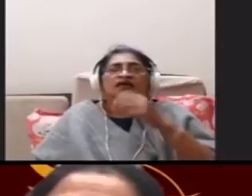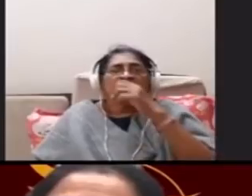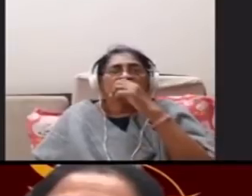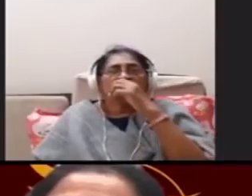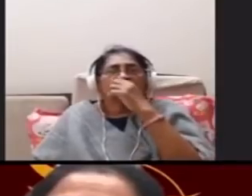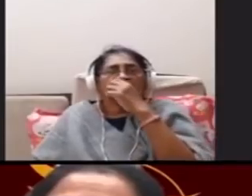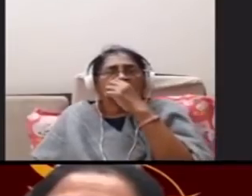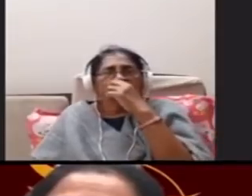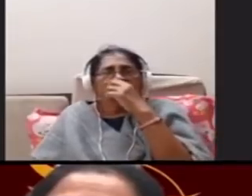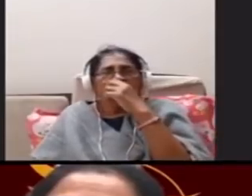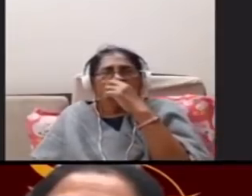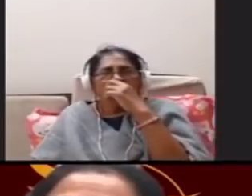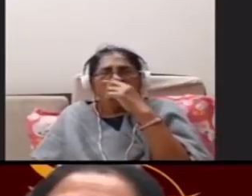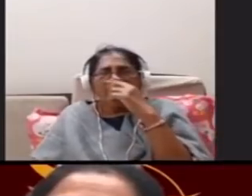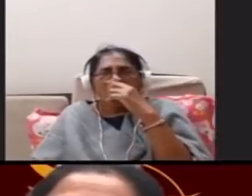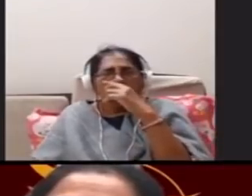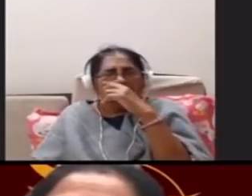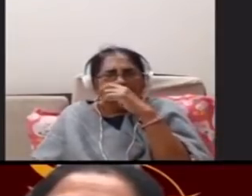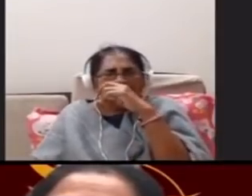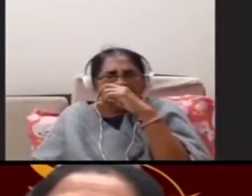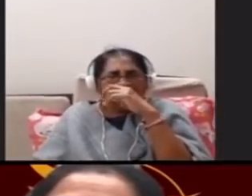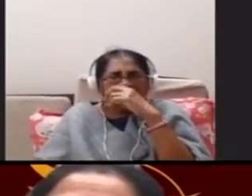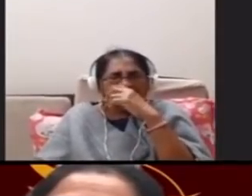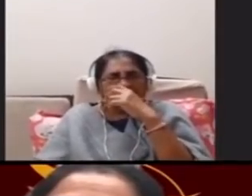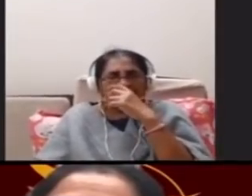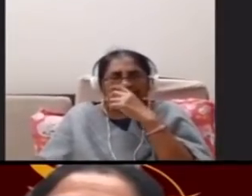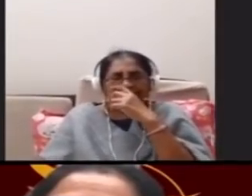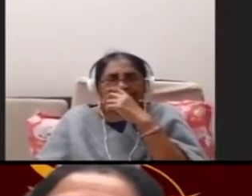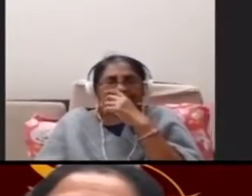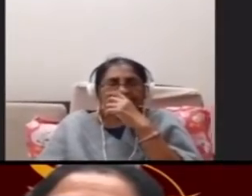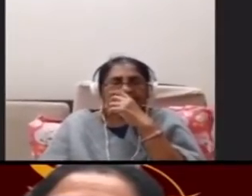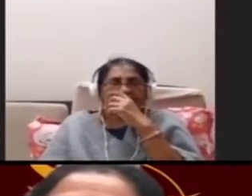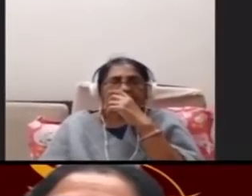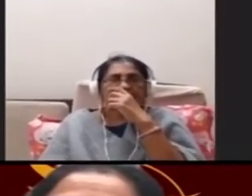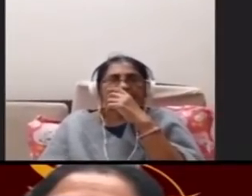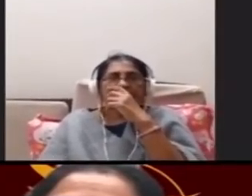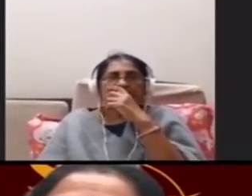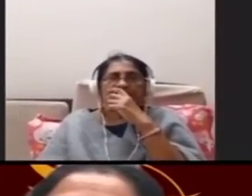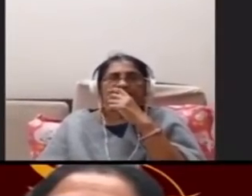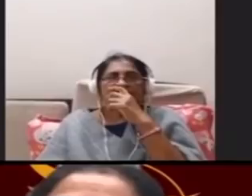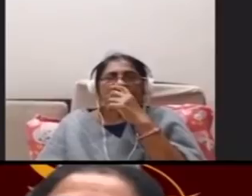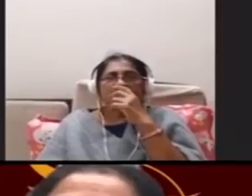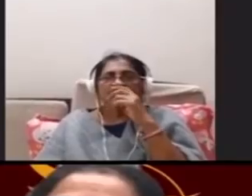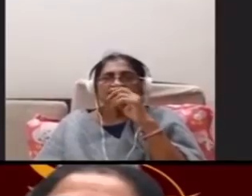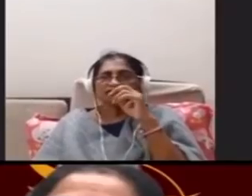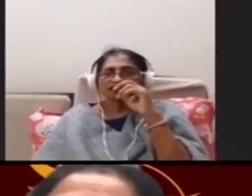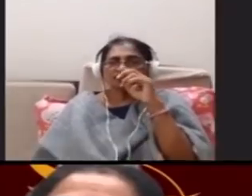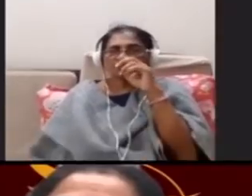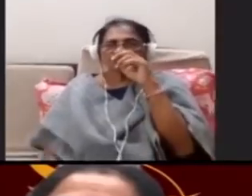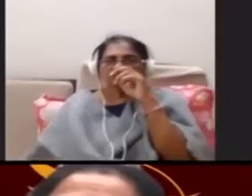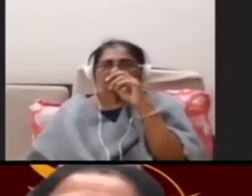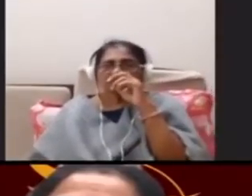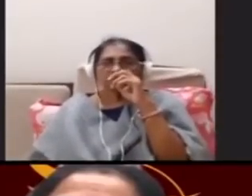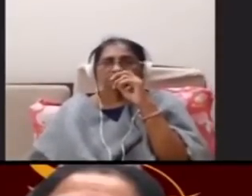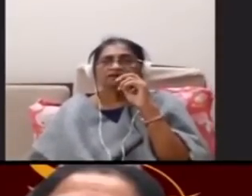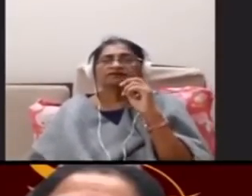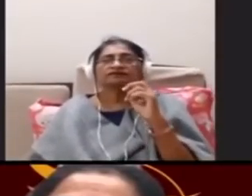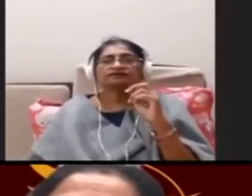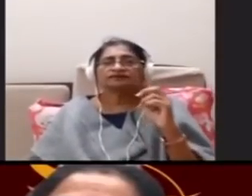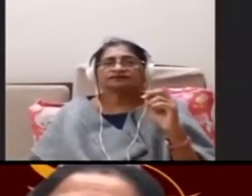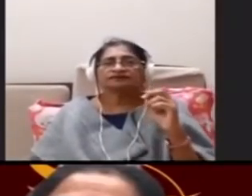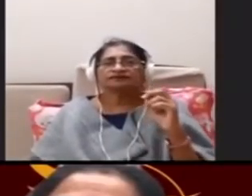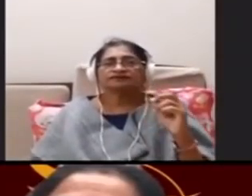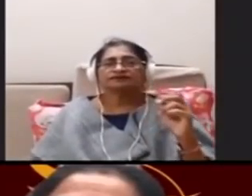know, thank the city and you as well, and Mayor Al Adam. And I just wanted to share our proclamation right now on